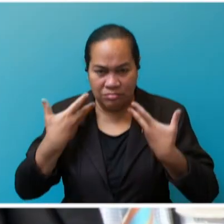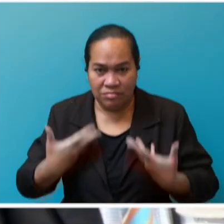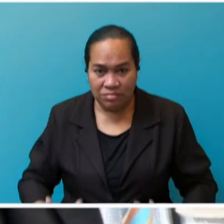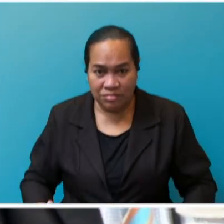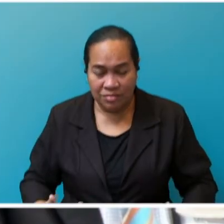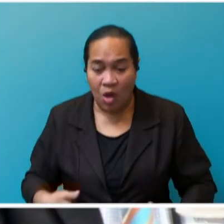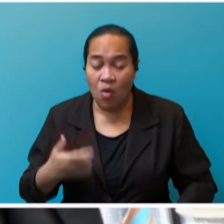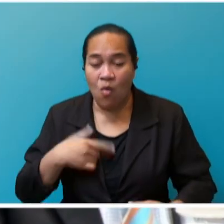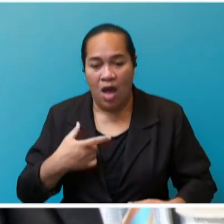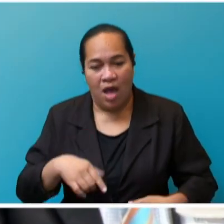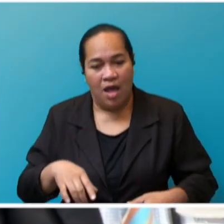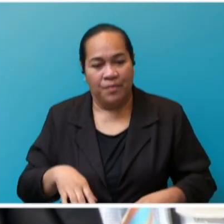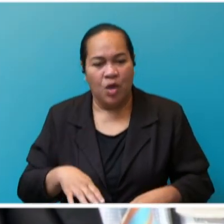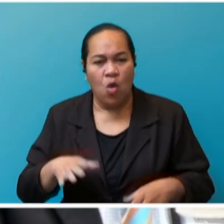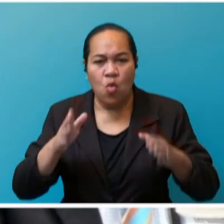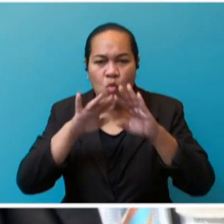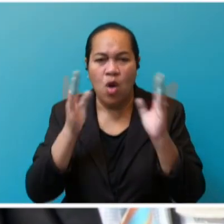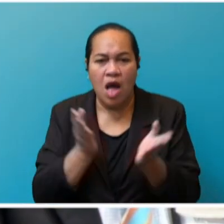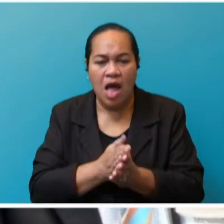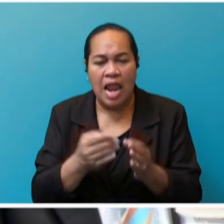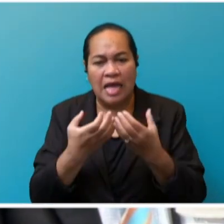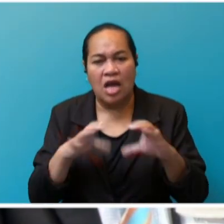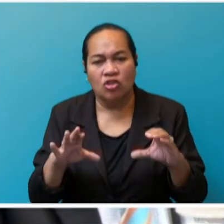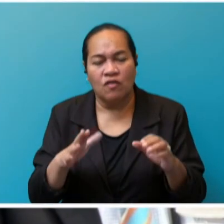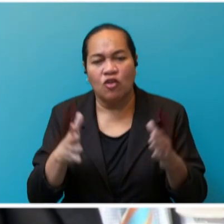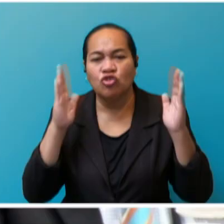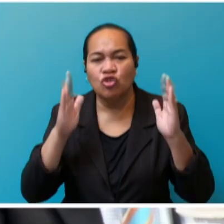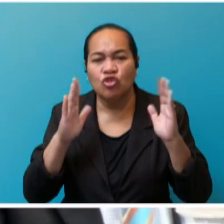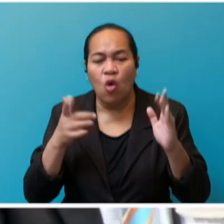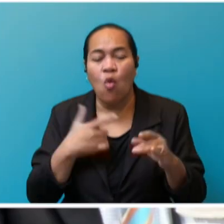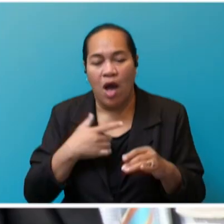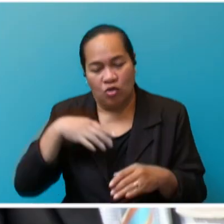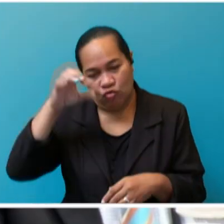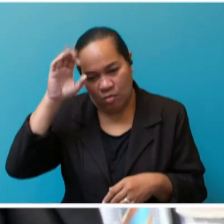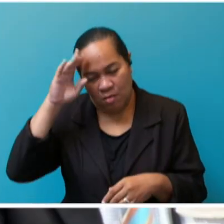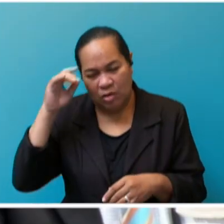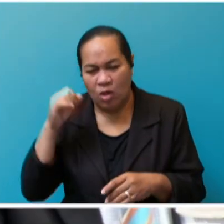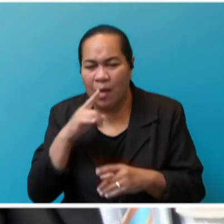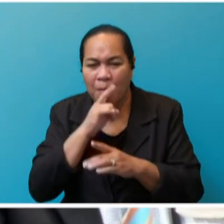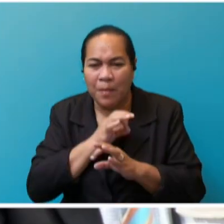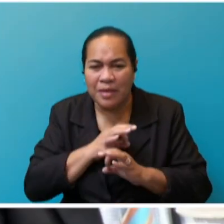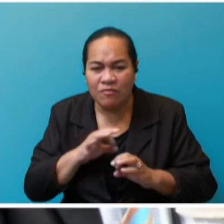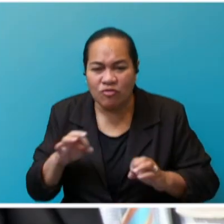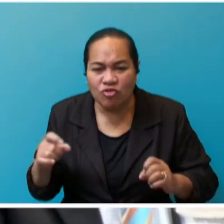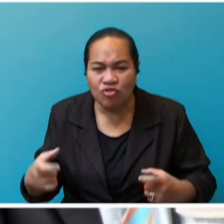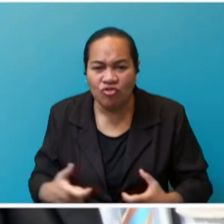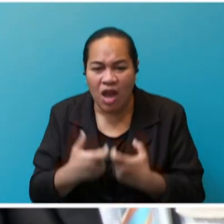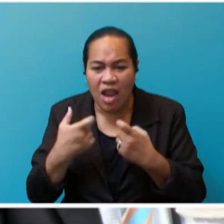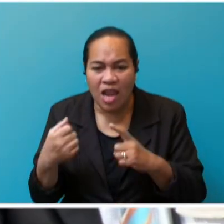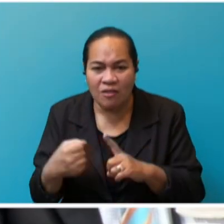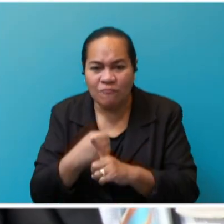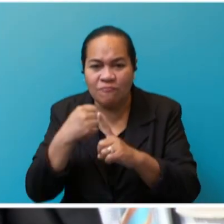initiated by the World Council of Churches in the 1980s to peacefully protest and challenge attitudes that causes rape and